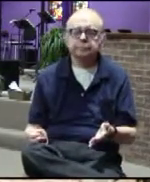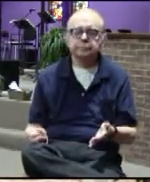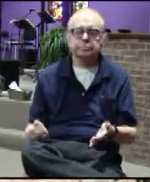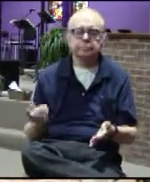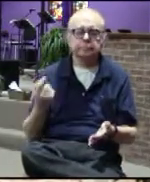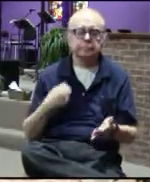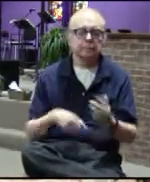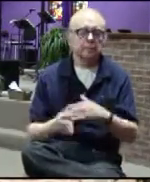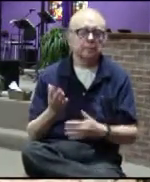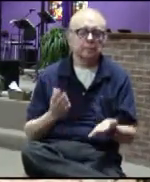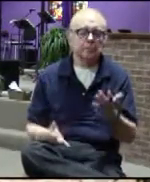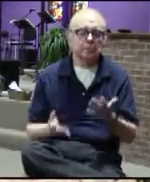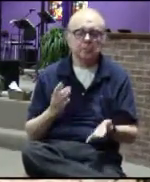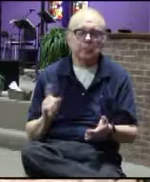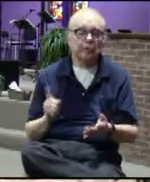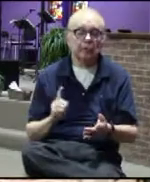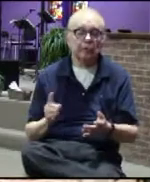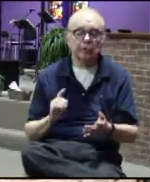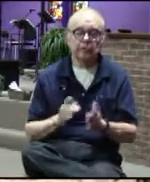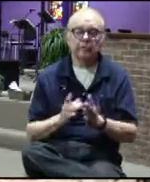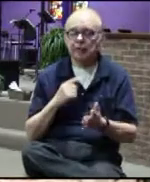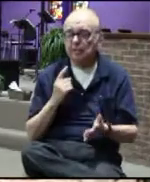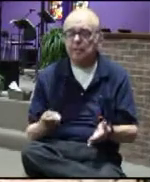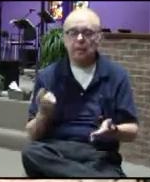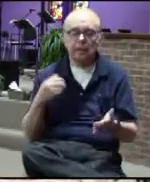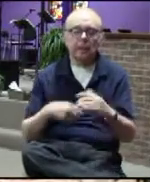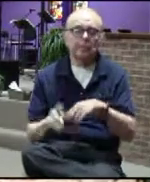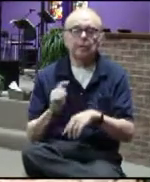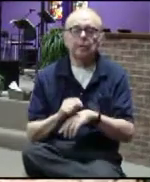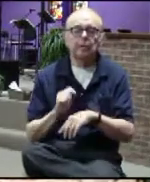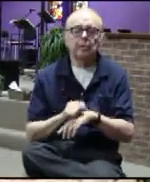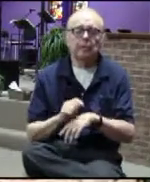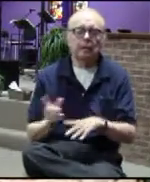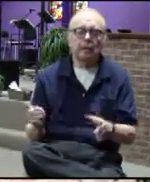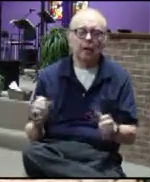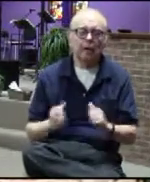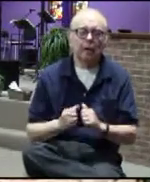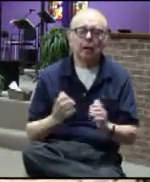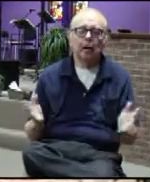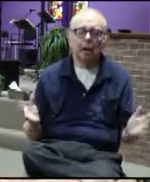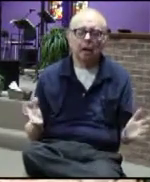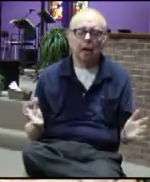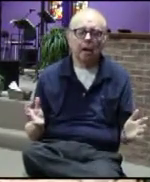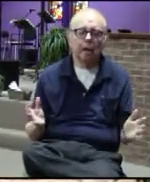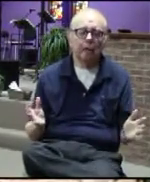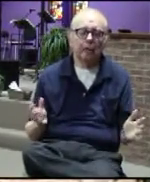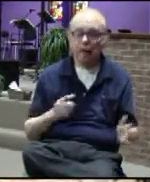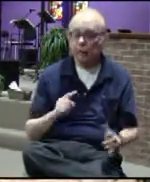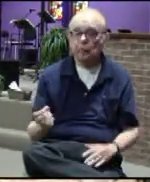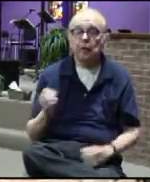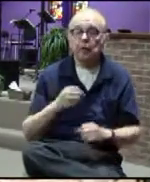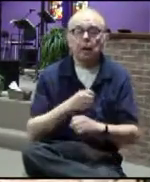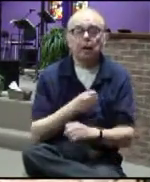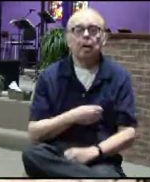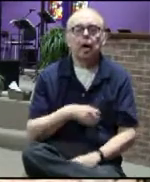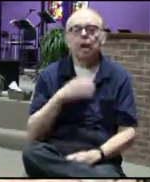came here so maybe this is where he's at. And they come in there. And how much were they amazed.